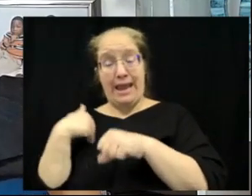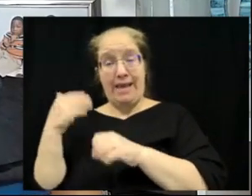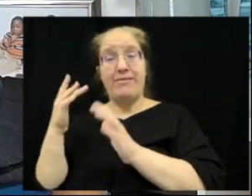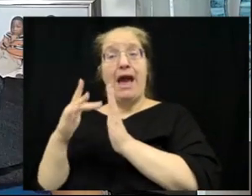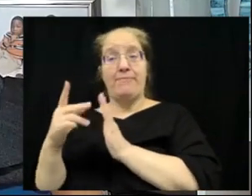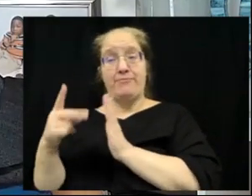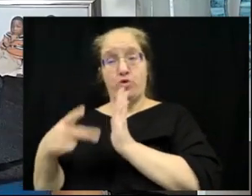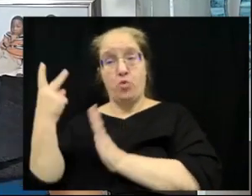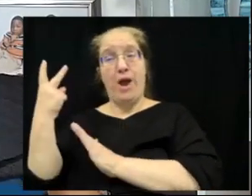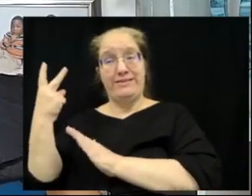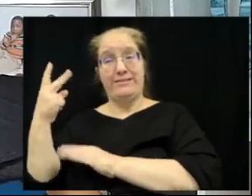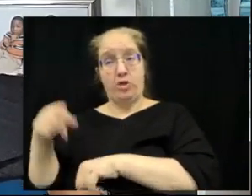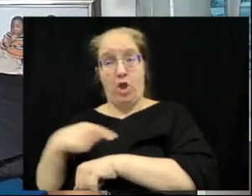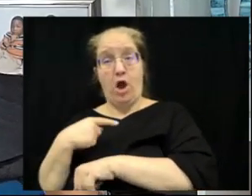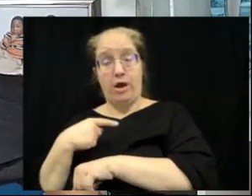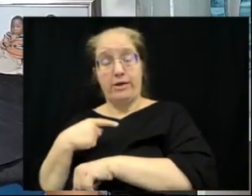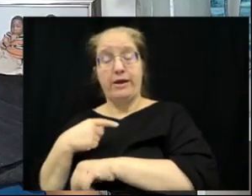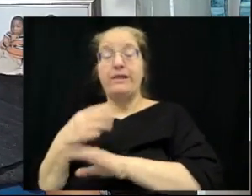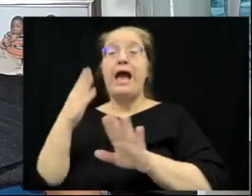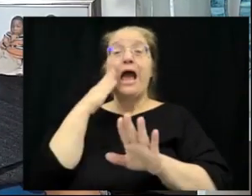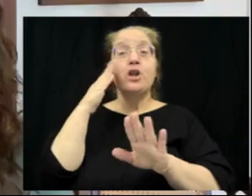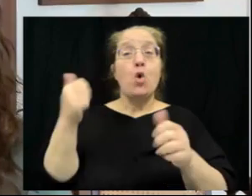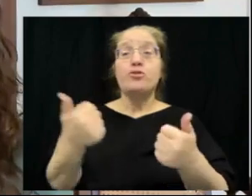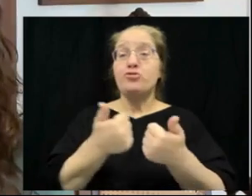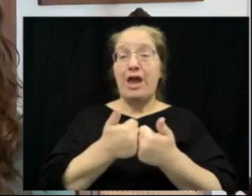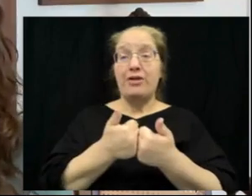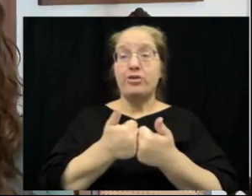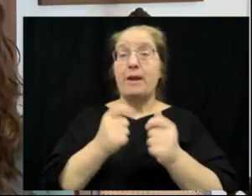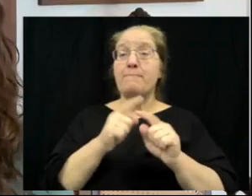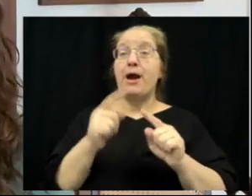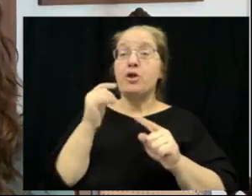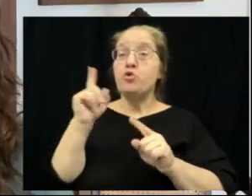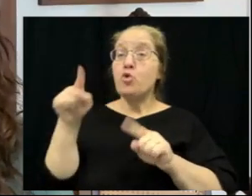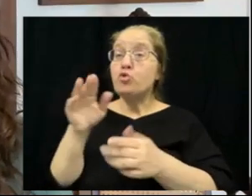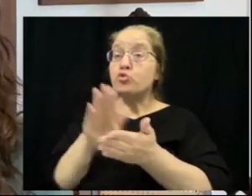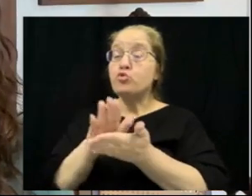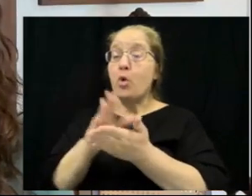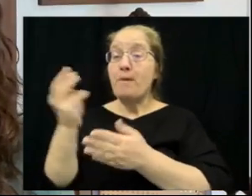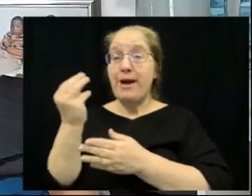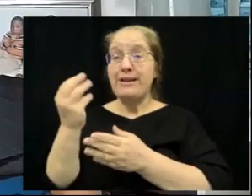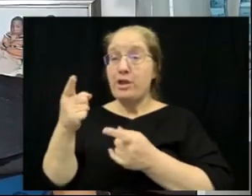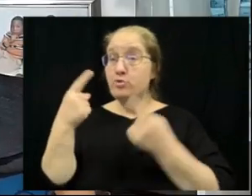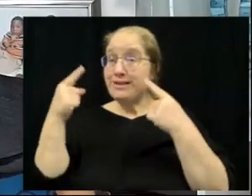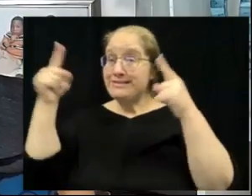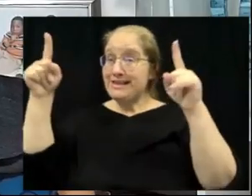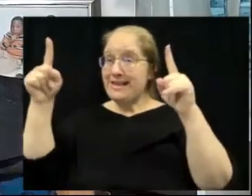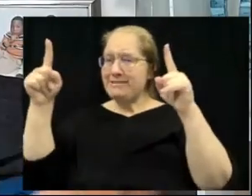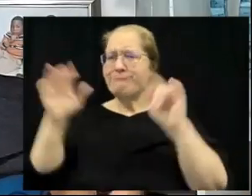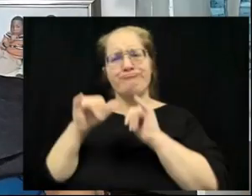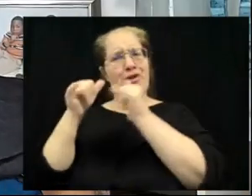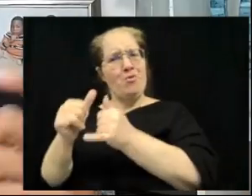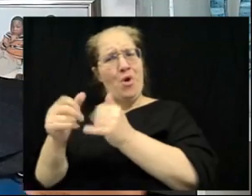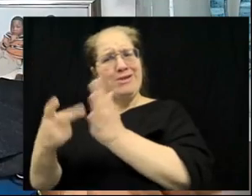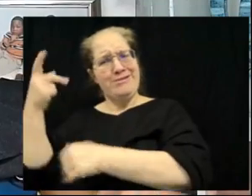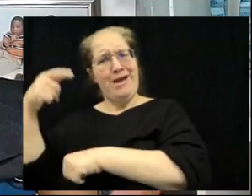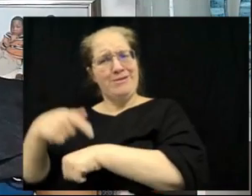But when you succeed, it's okay to reward yourself. So really helping them set a goal